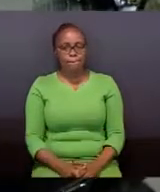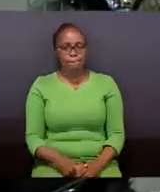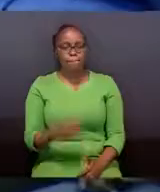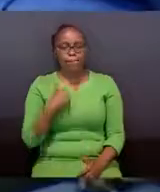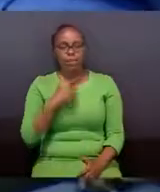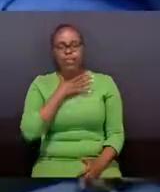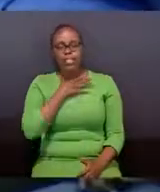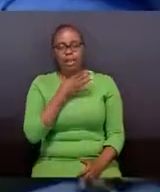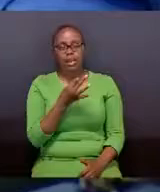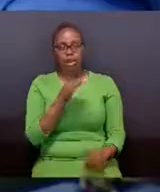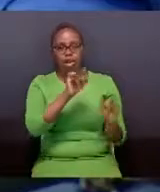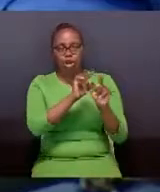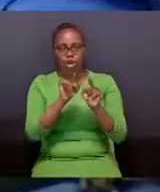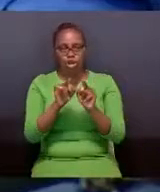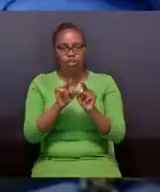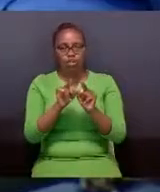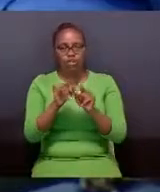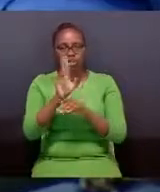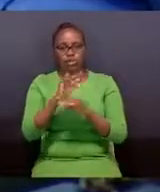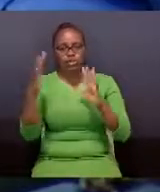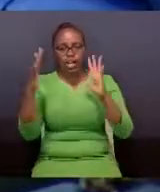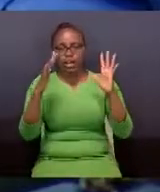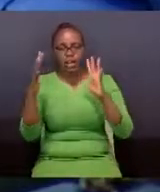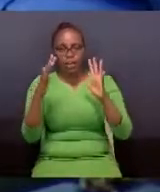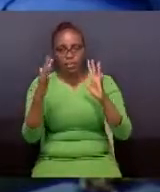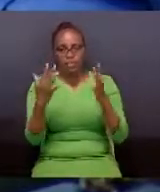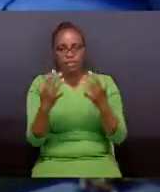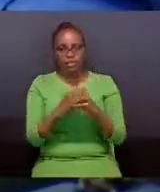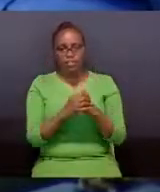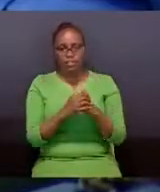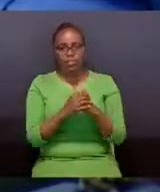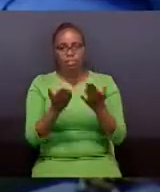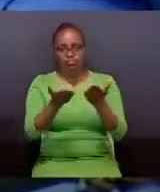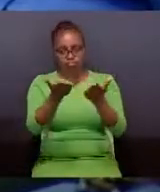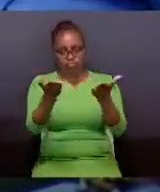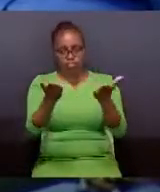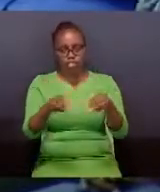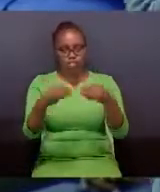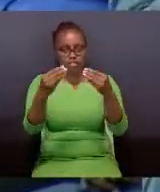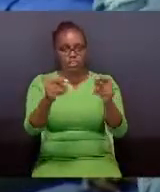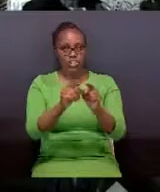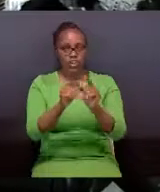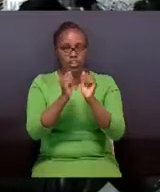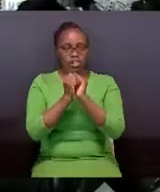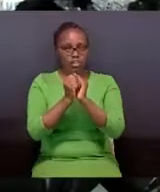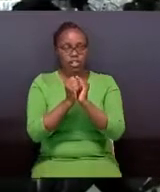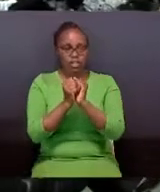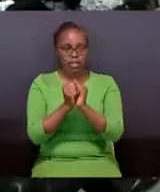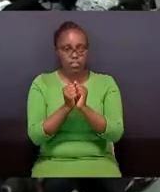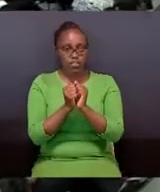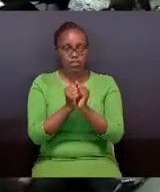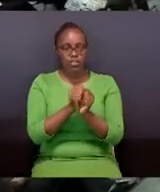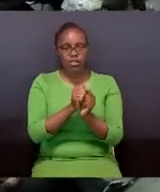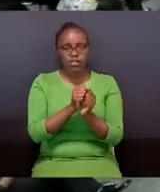I'd like to take a climate clock to you, together with Ina Maria